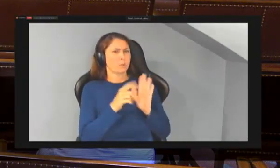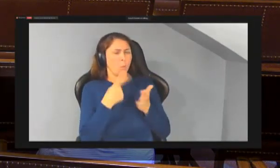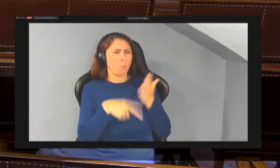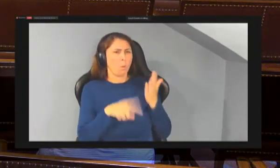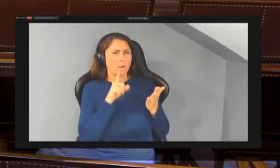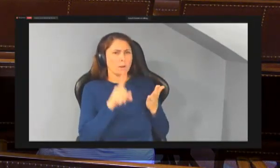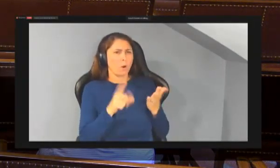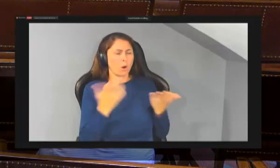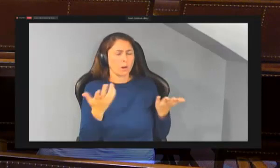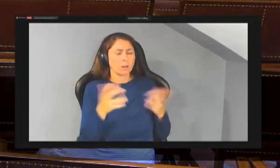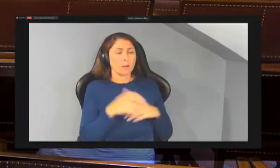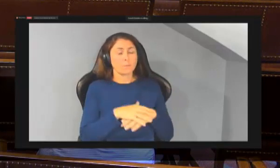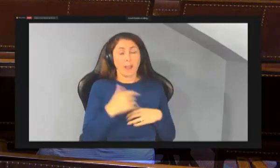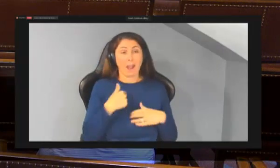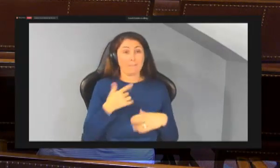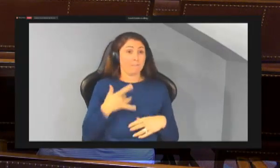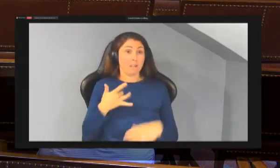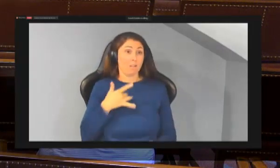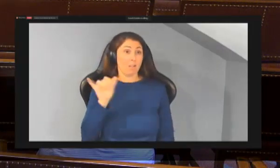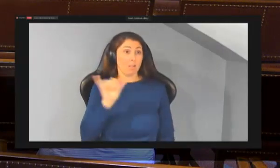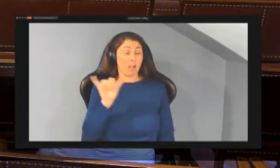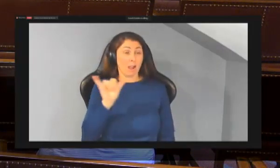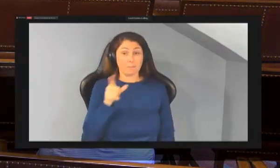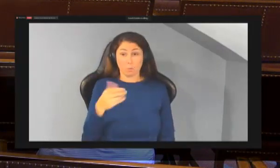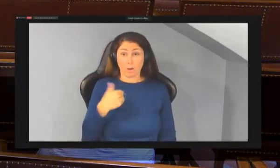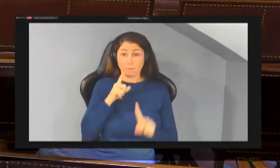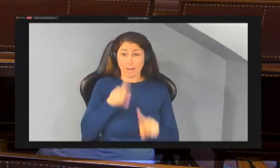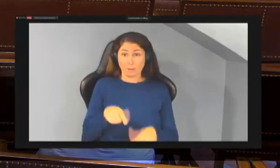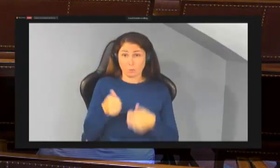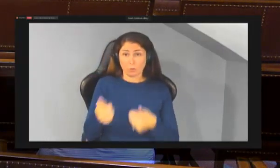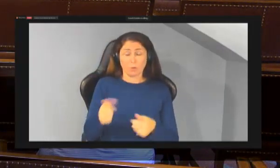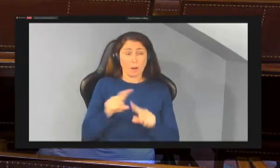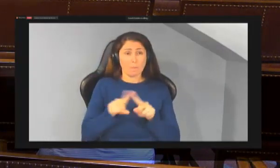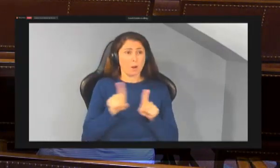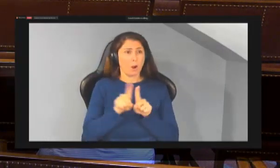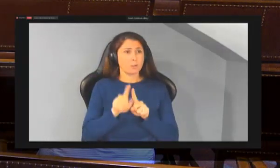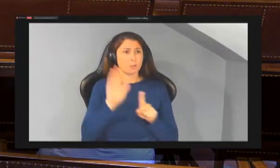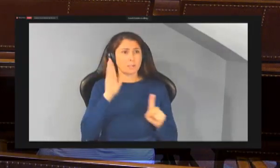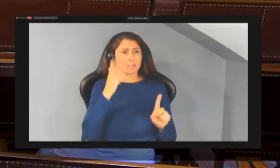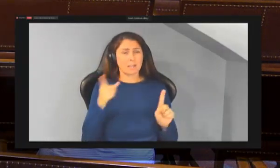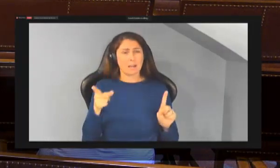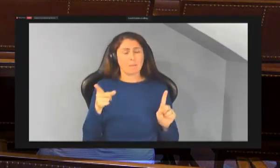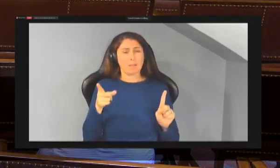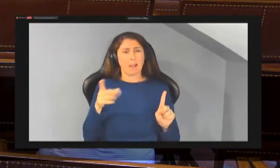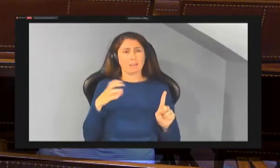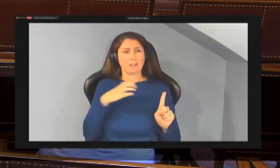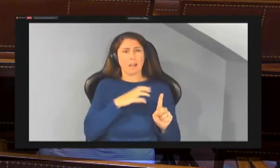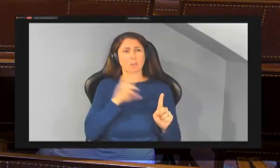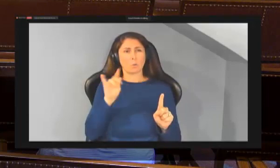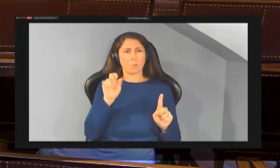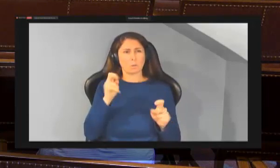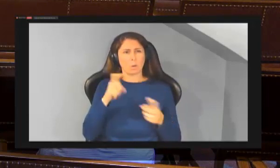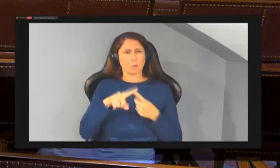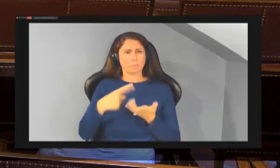So maybe I feel like if you've got an answer, that's great. But also, it seems like Councilman Wilson wants to touch up on this line of